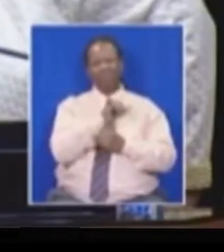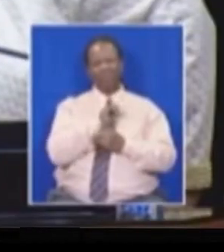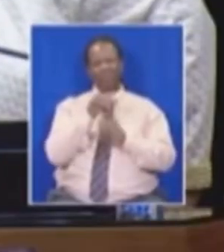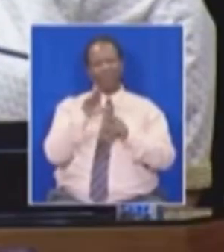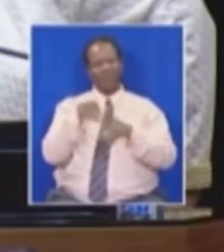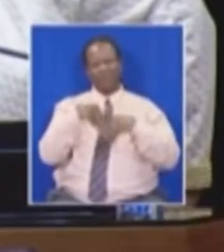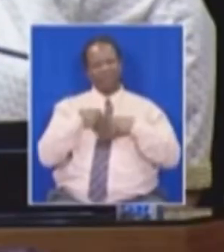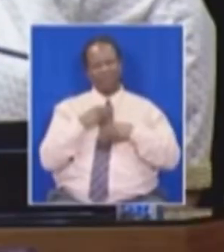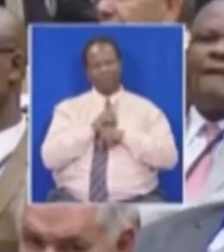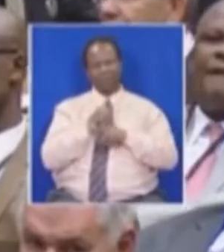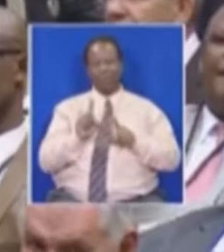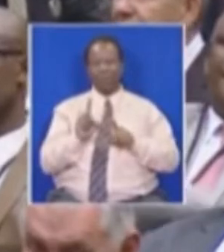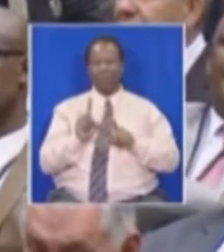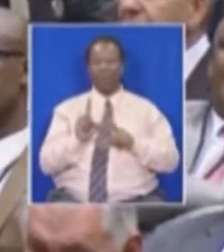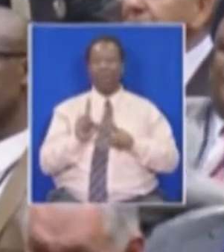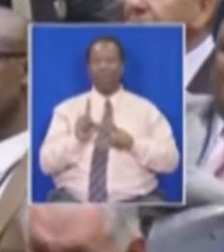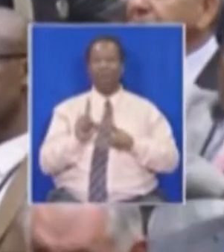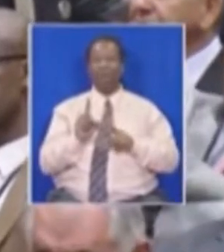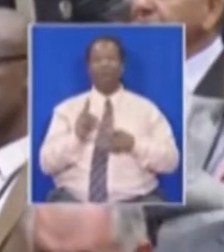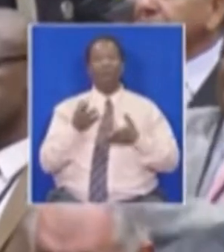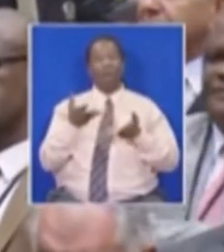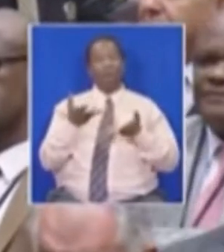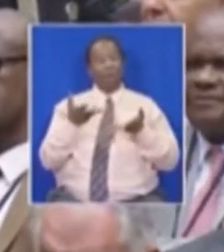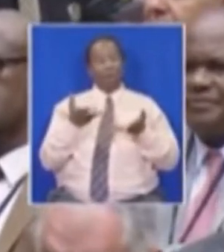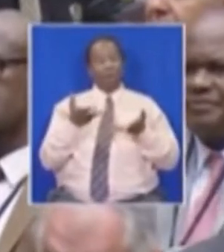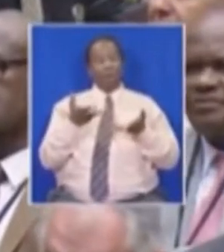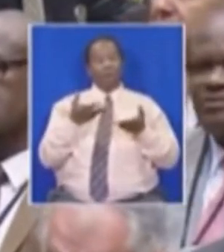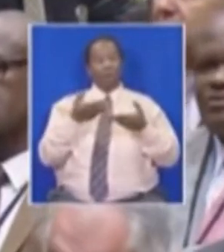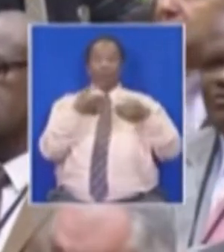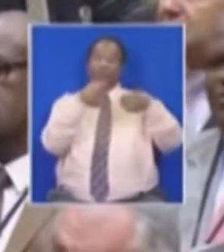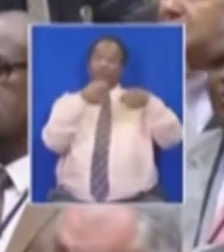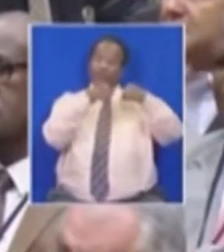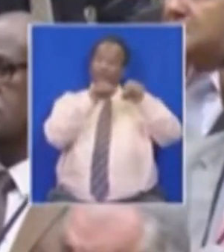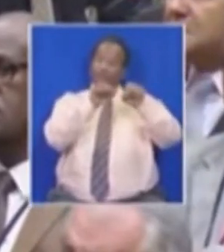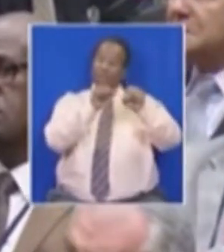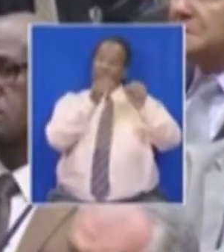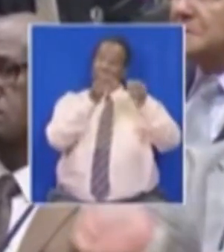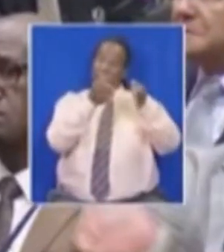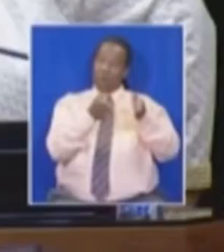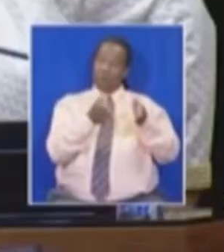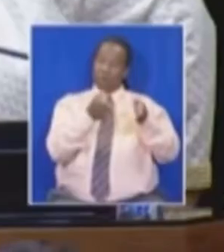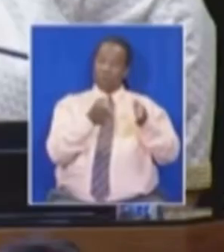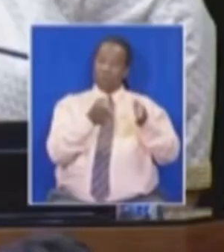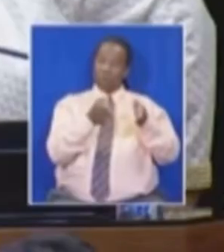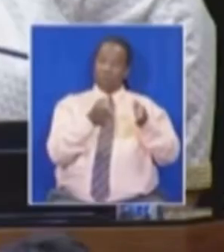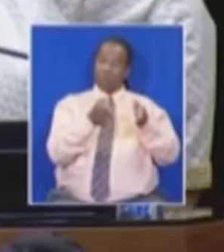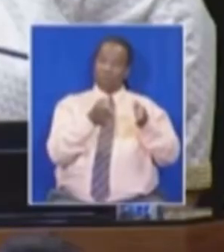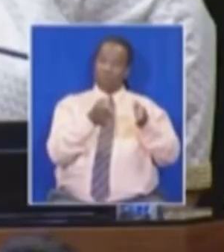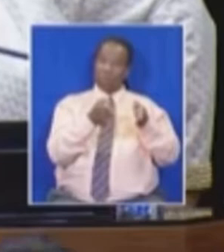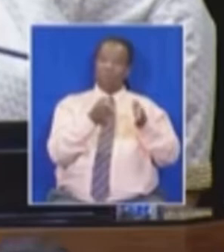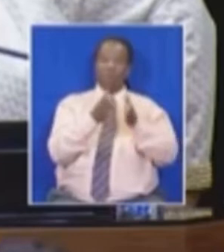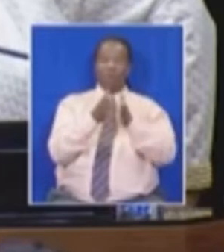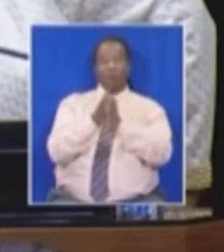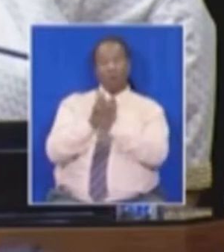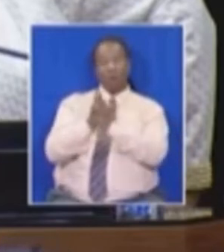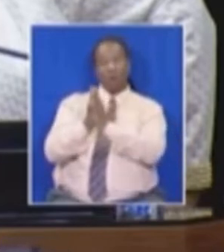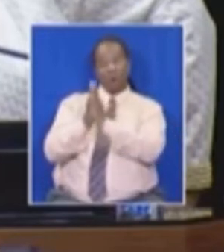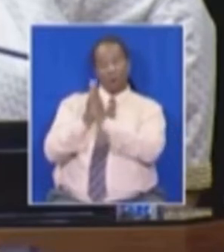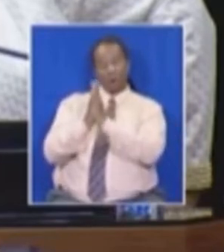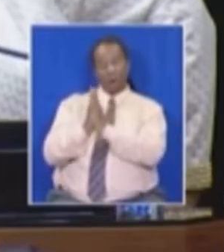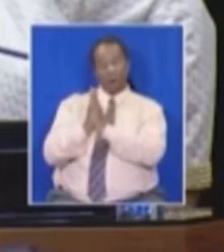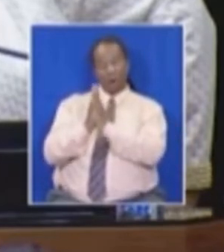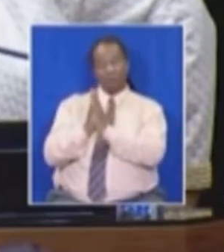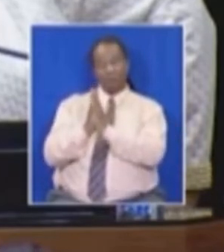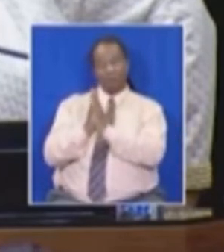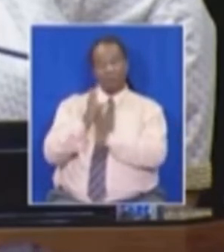And therefore, from the chair, we would like to ask the honorable members of the EFF,